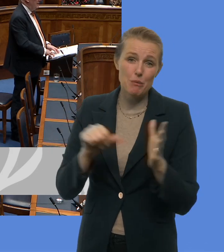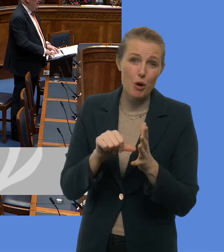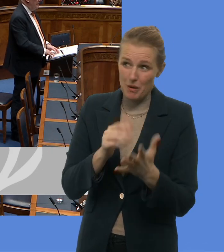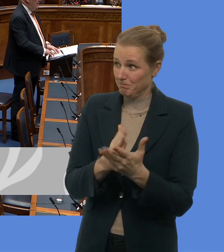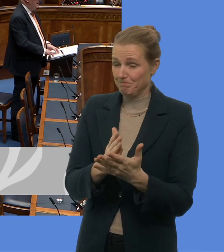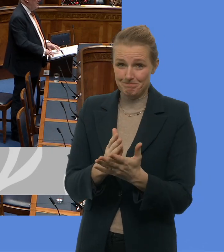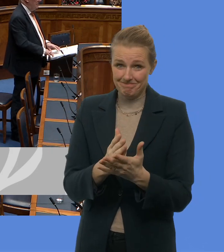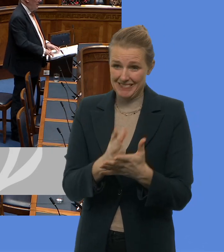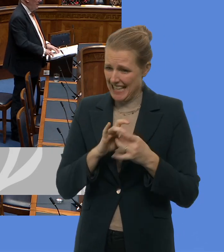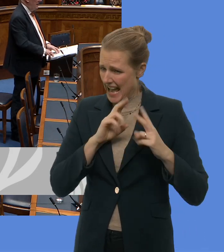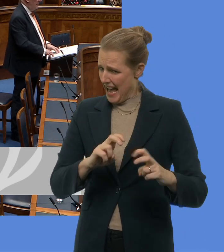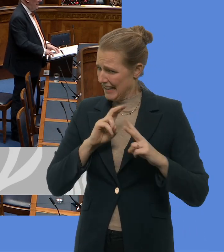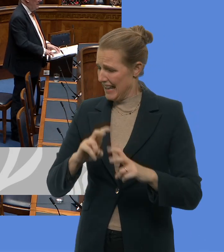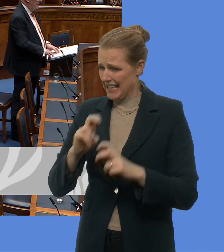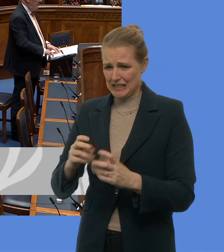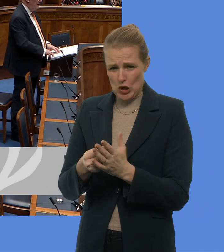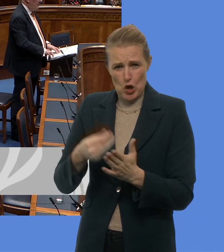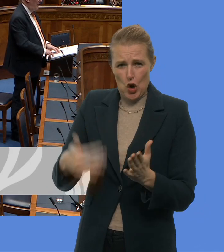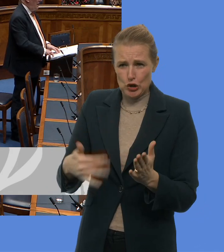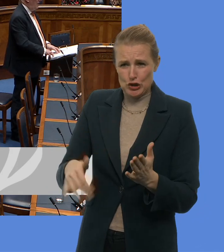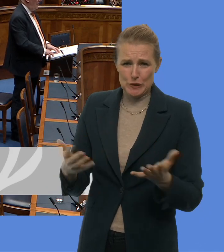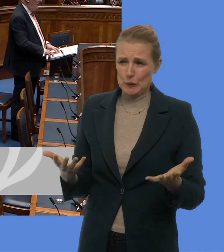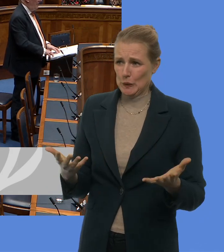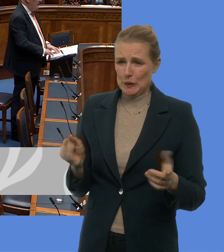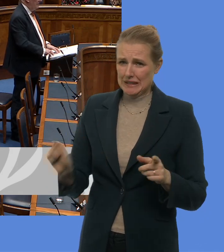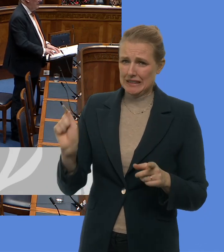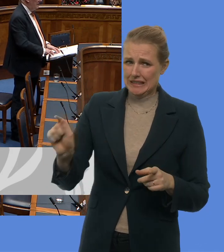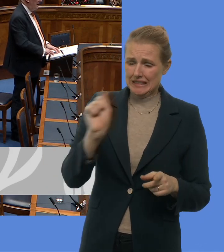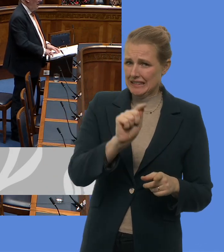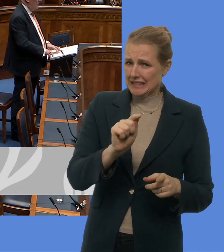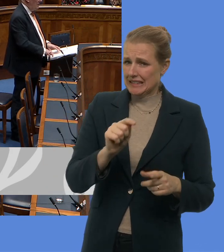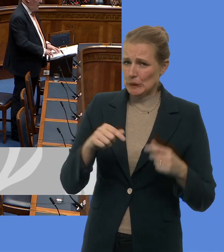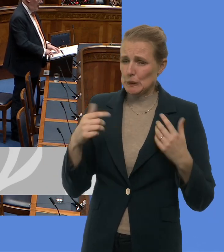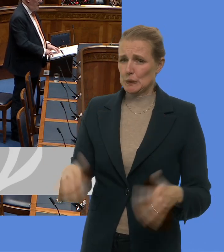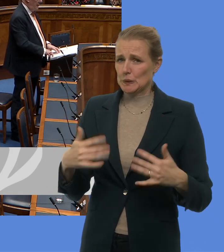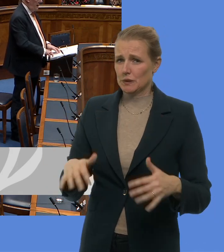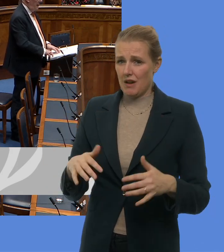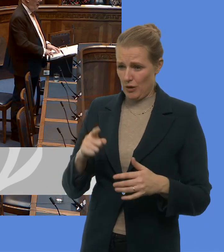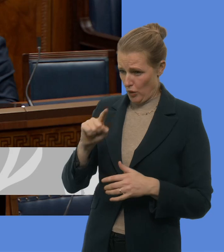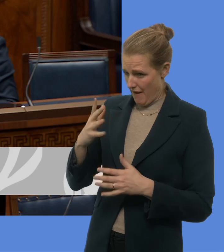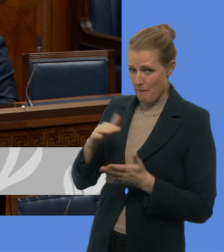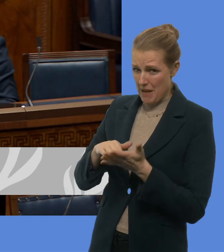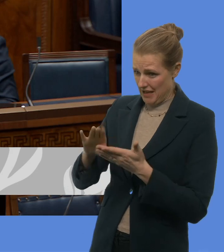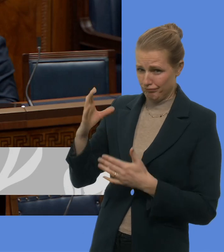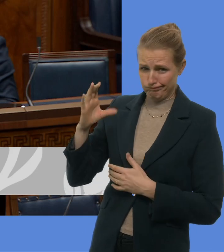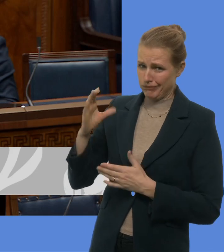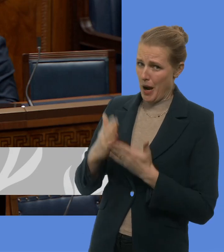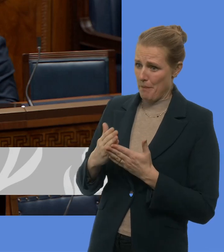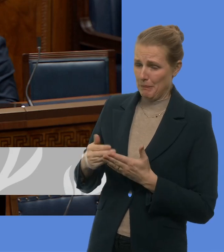to be analysed, it needs to be looked at, because these figures, on the face of it, are surprisingly high.